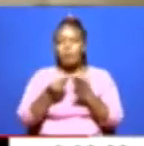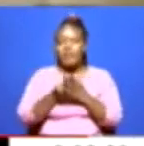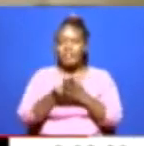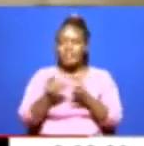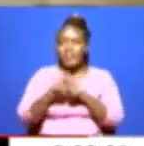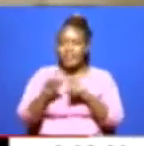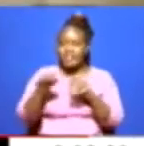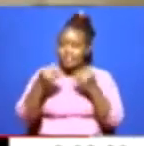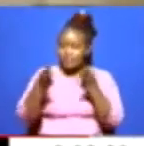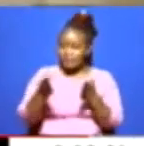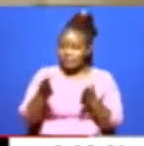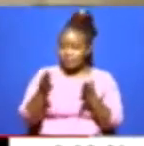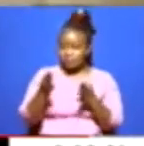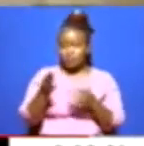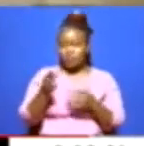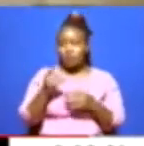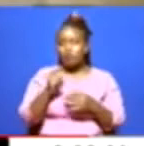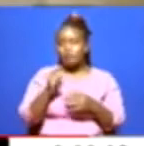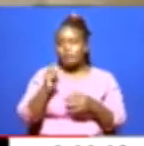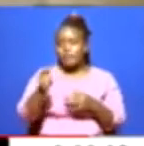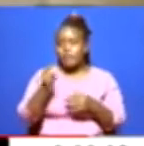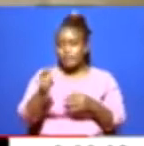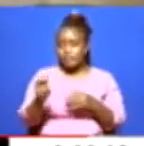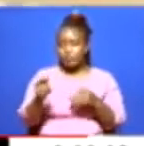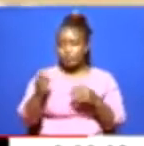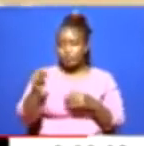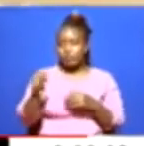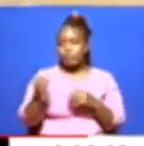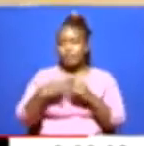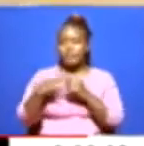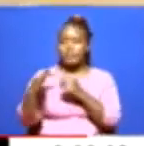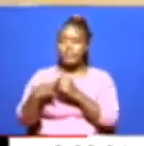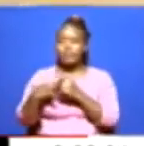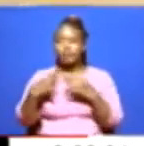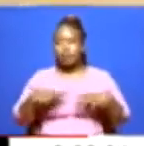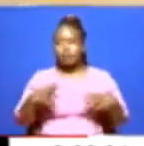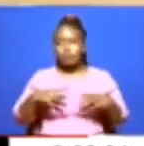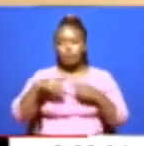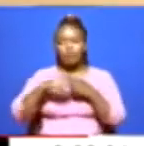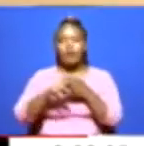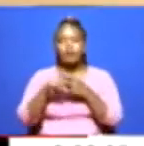worth 588 million shillings for road repairs.